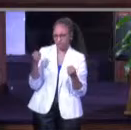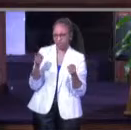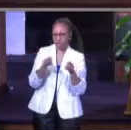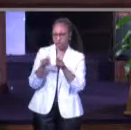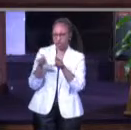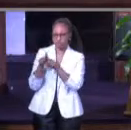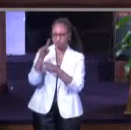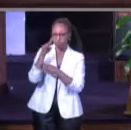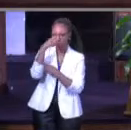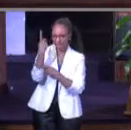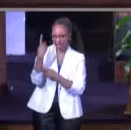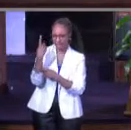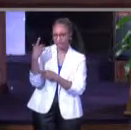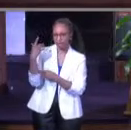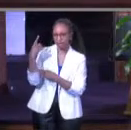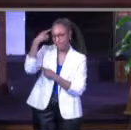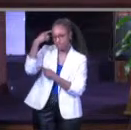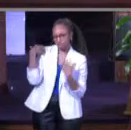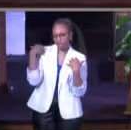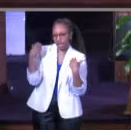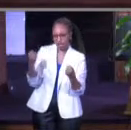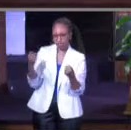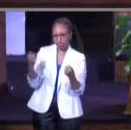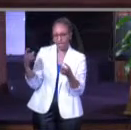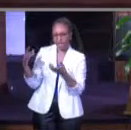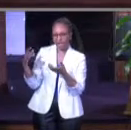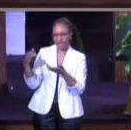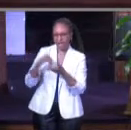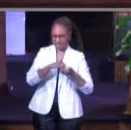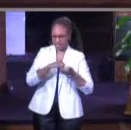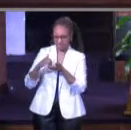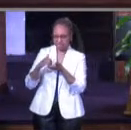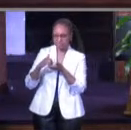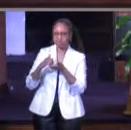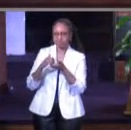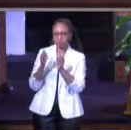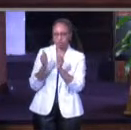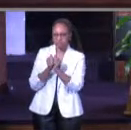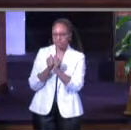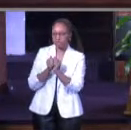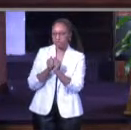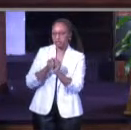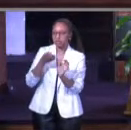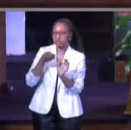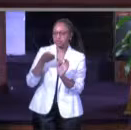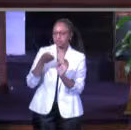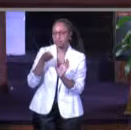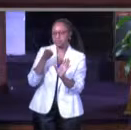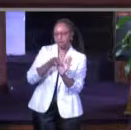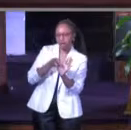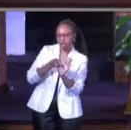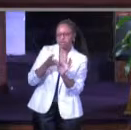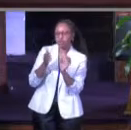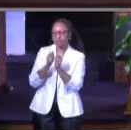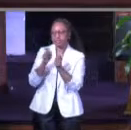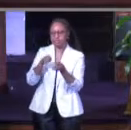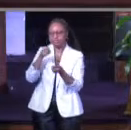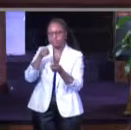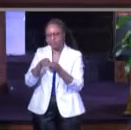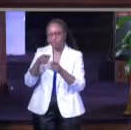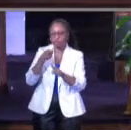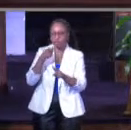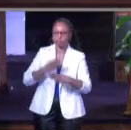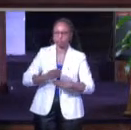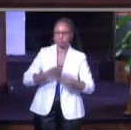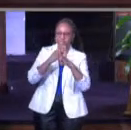Health Alliance as a youth expert in the field of suicidology, specifically culminating prevention and